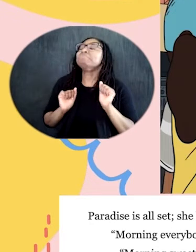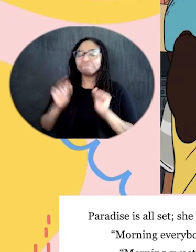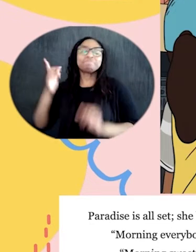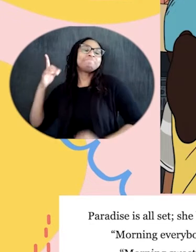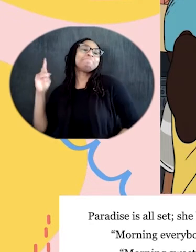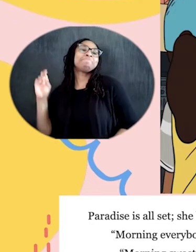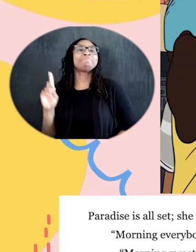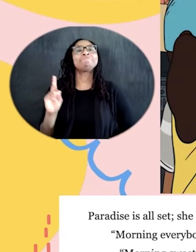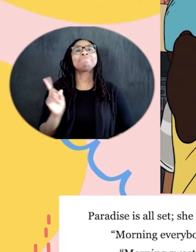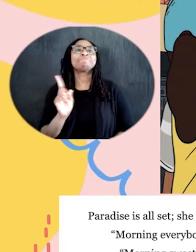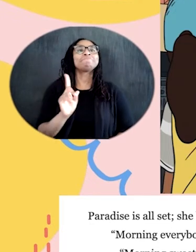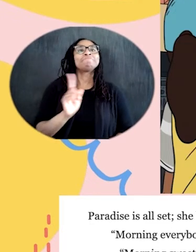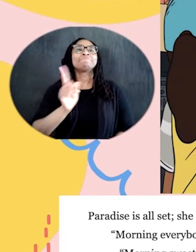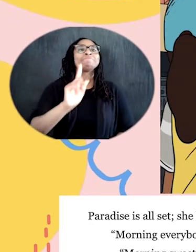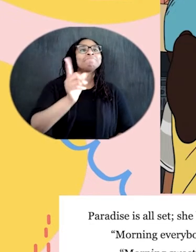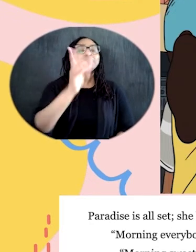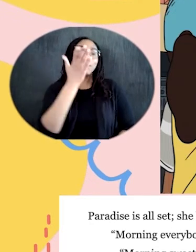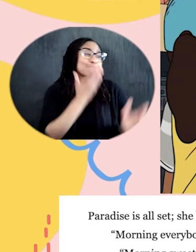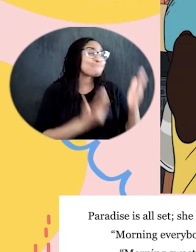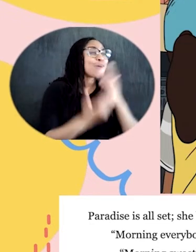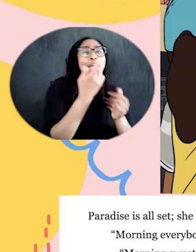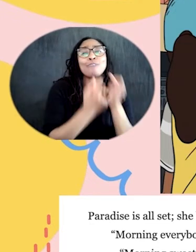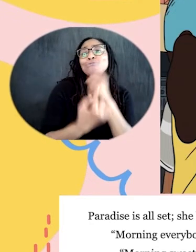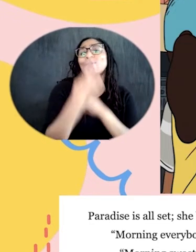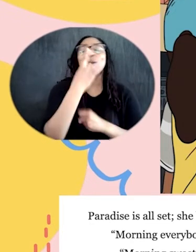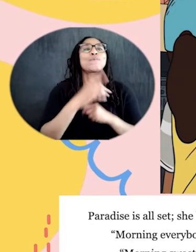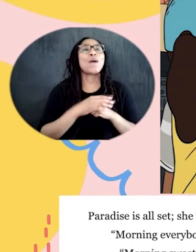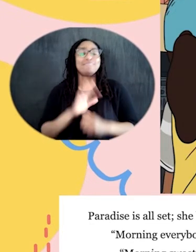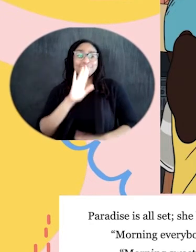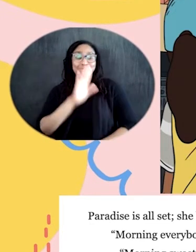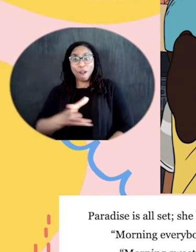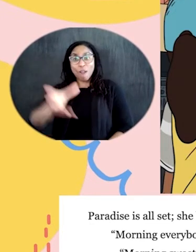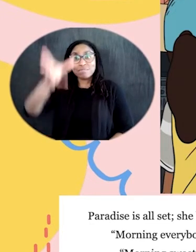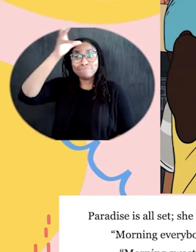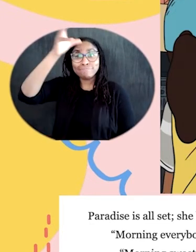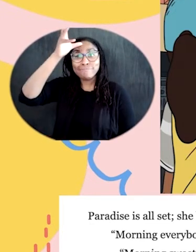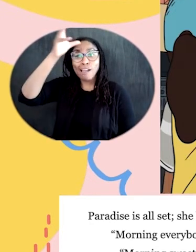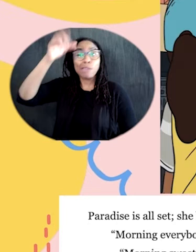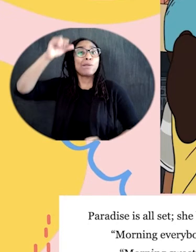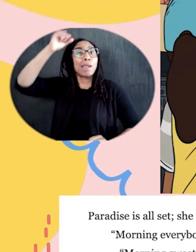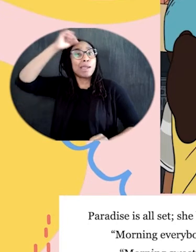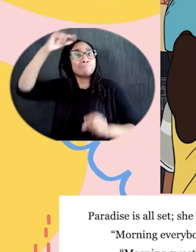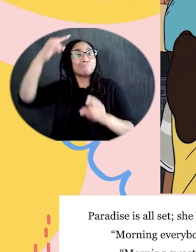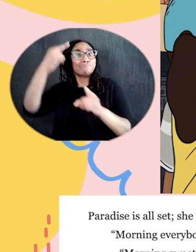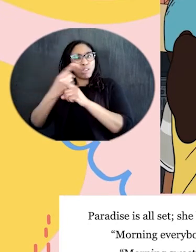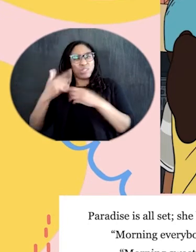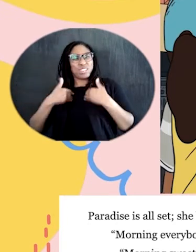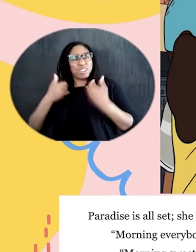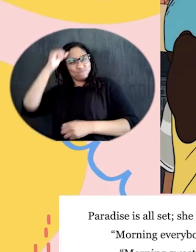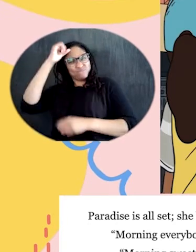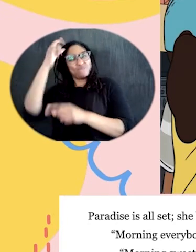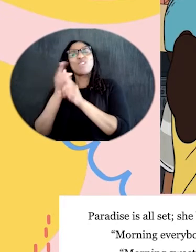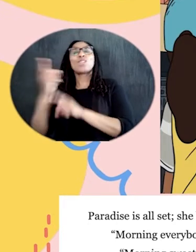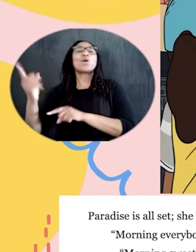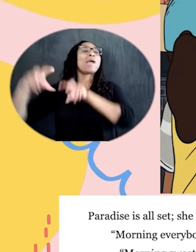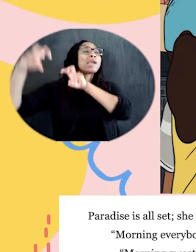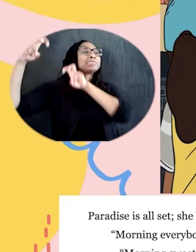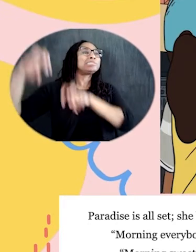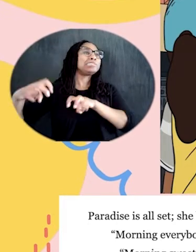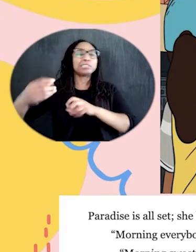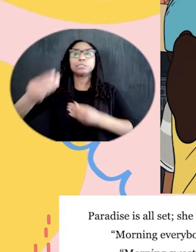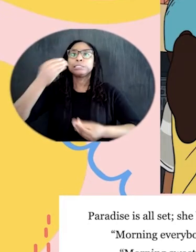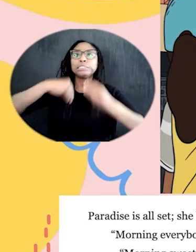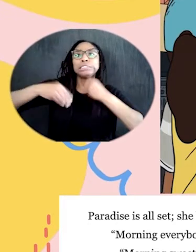her. "Morning, everybody," she says. Her dad and younger brother are in the kitchen eating cereal. "Morning,